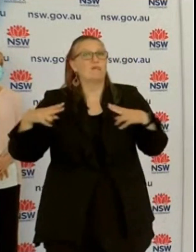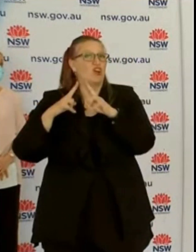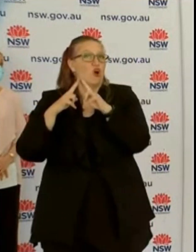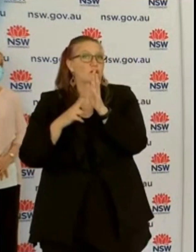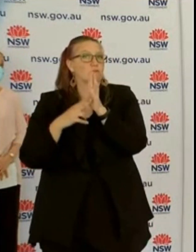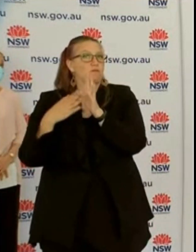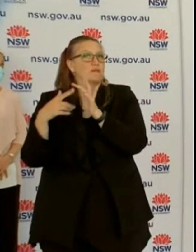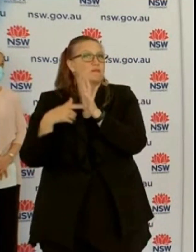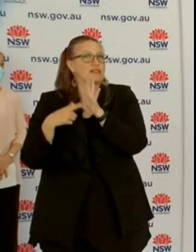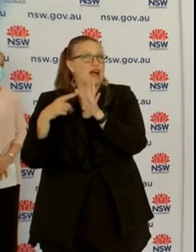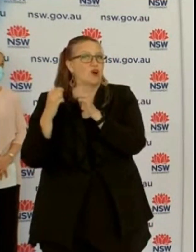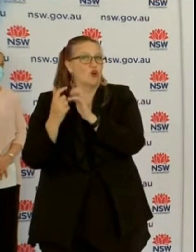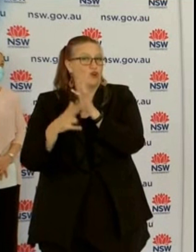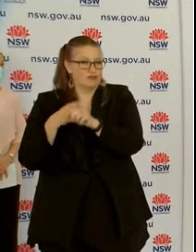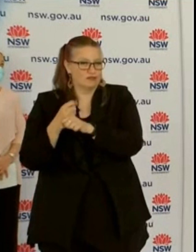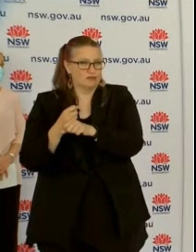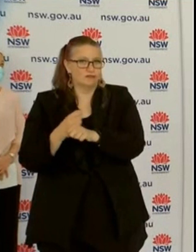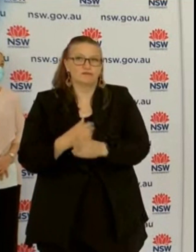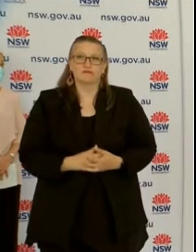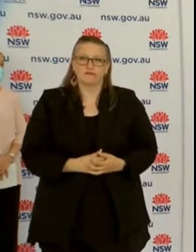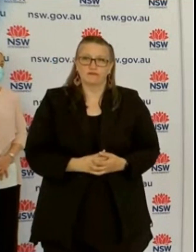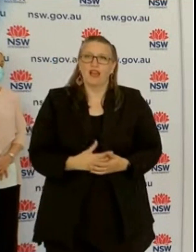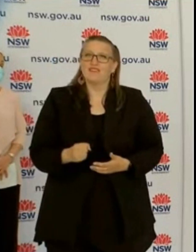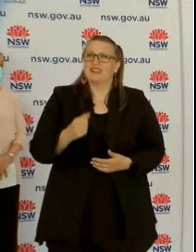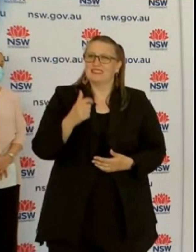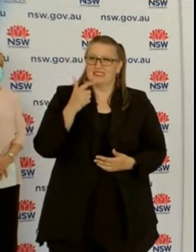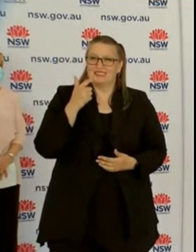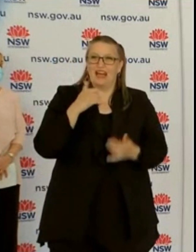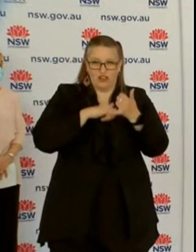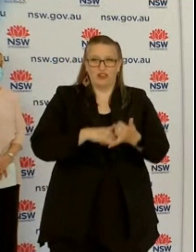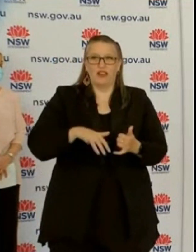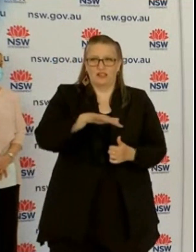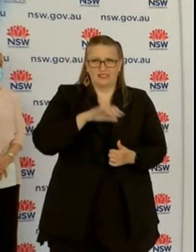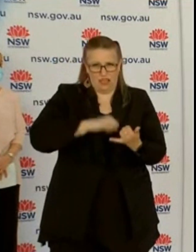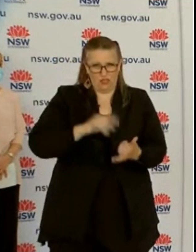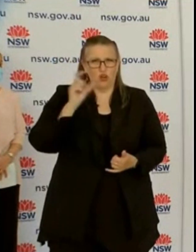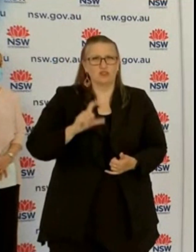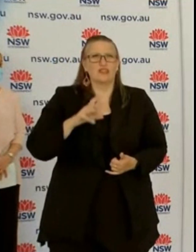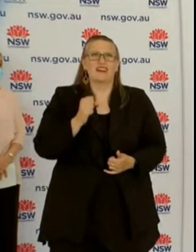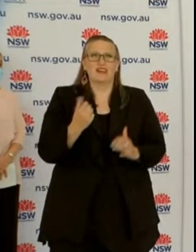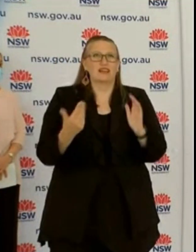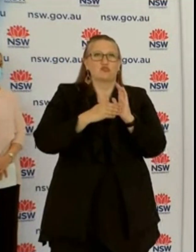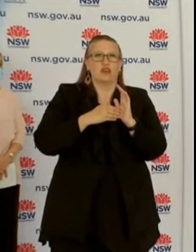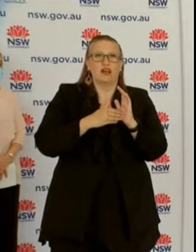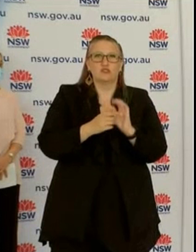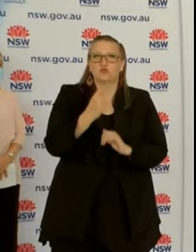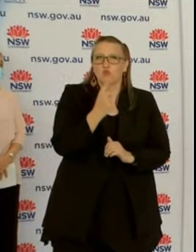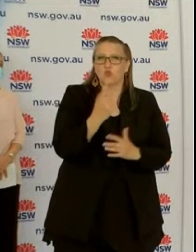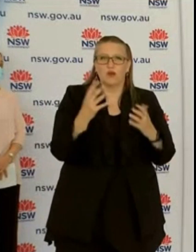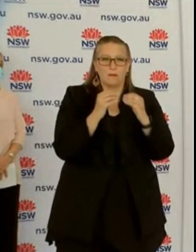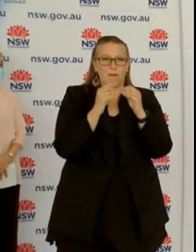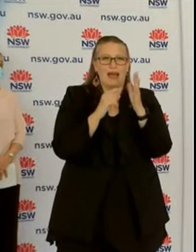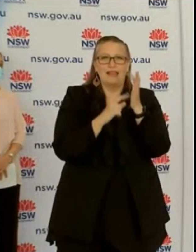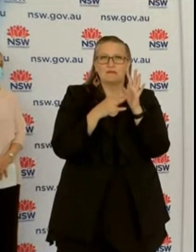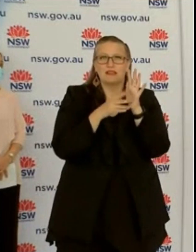Southern New South Wales, there were 0 cases to 8 p.m. last night, but we've already been notified this morning. There are 2 additional cases, 1 in Bateman's